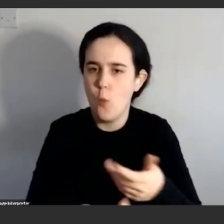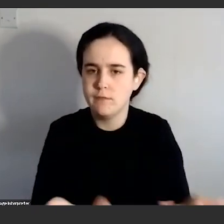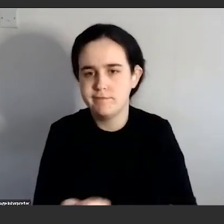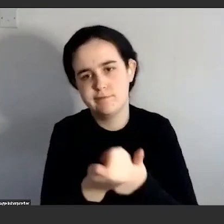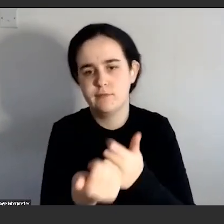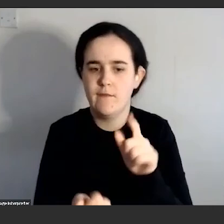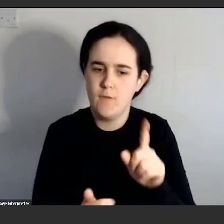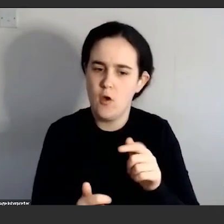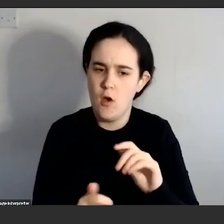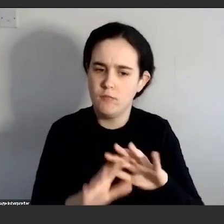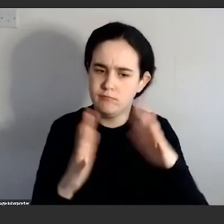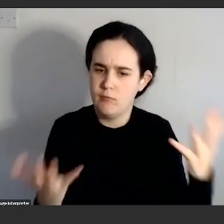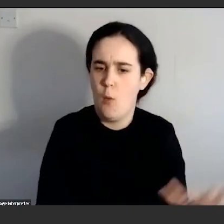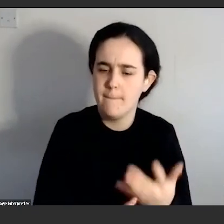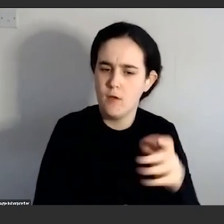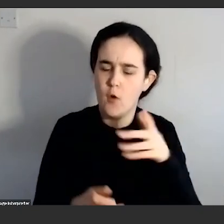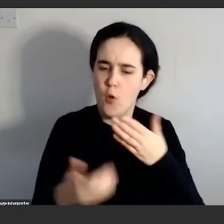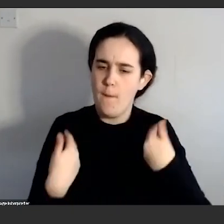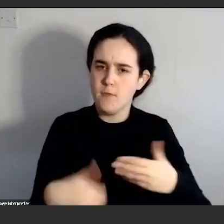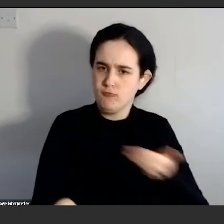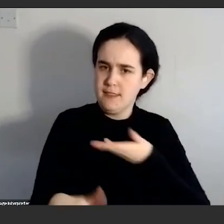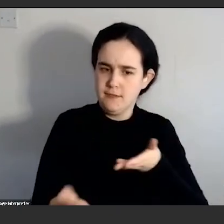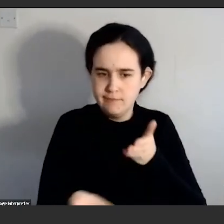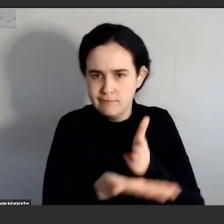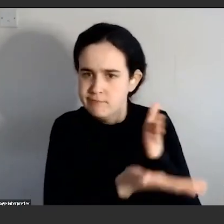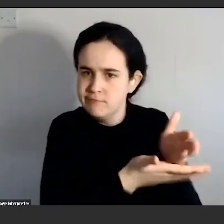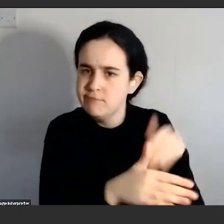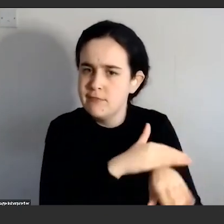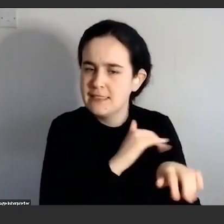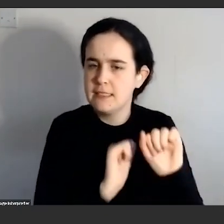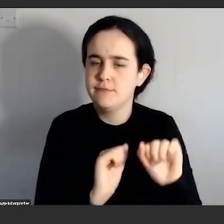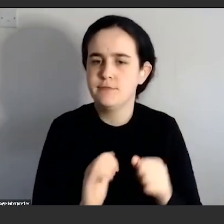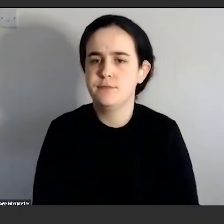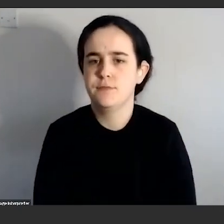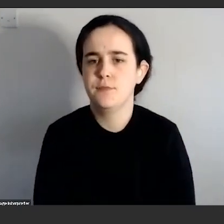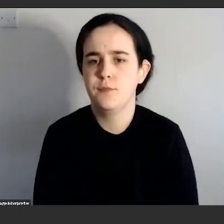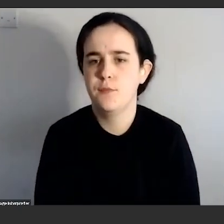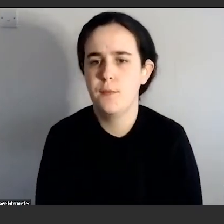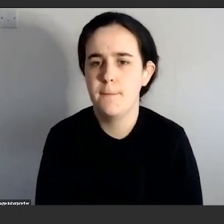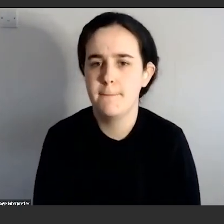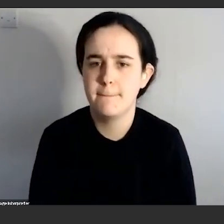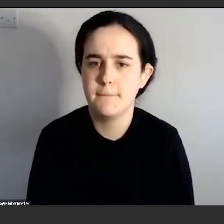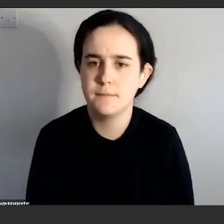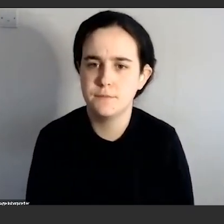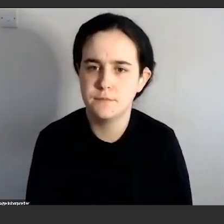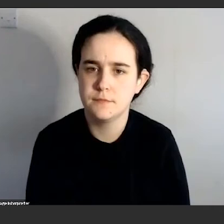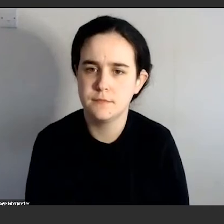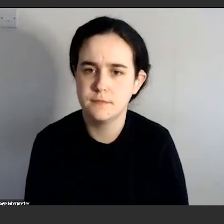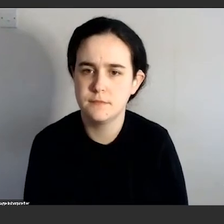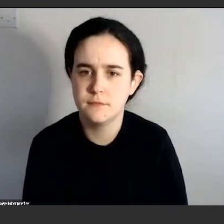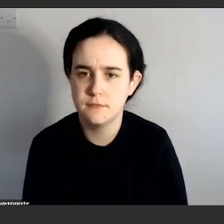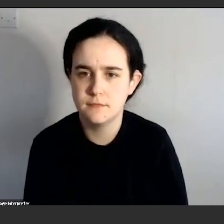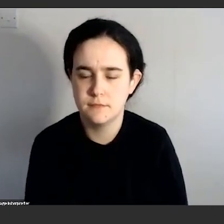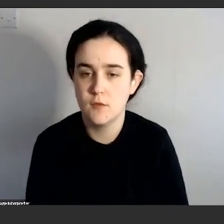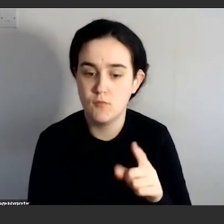for child health, whether it's immunization, we are doing this for the general